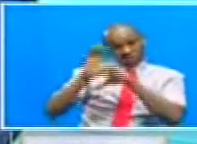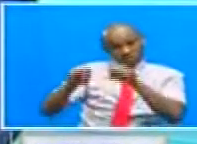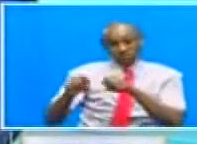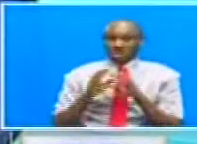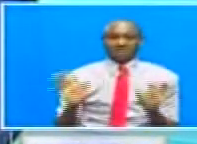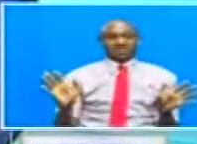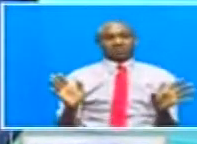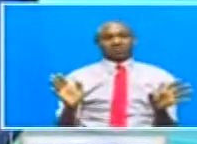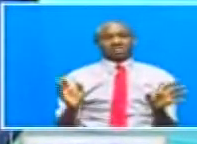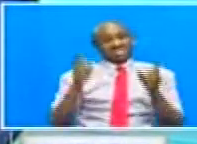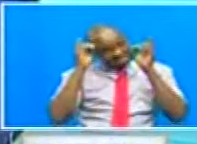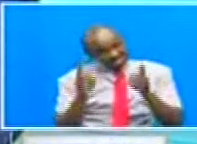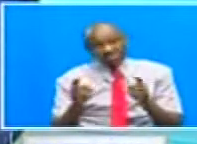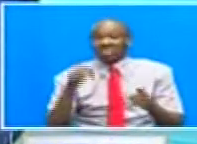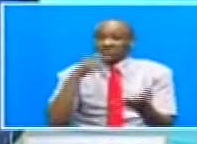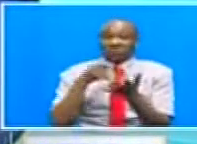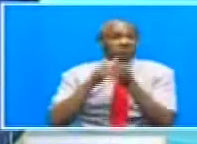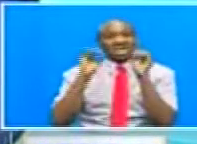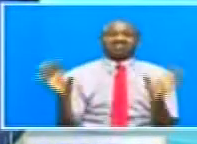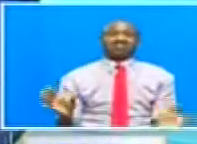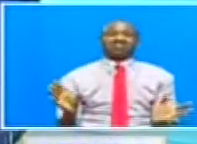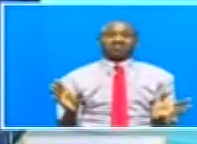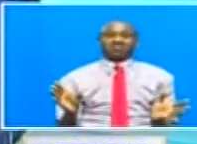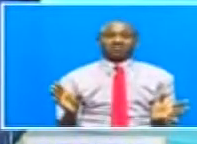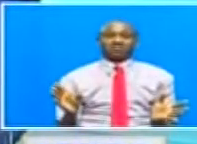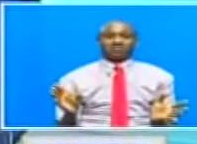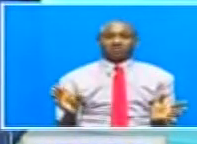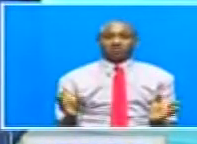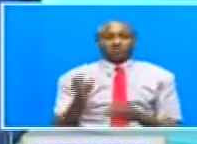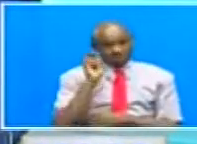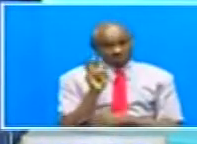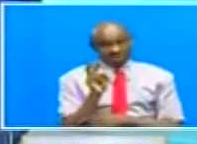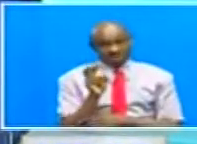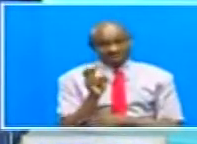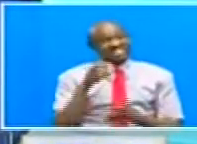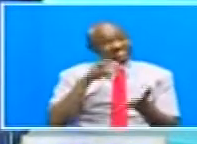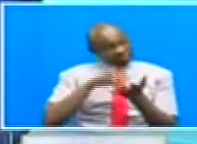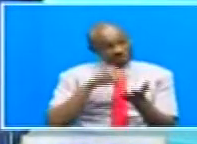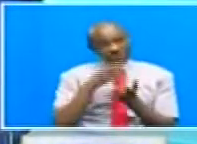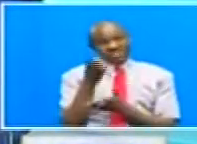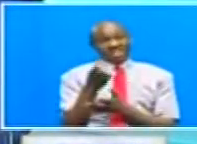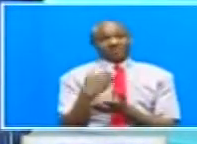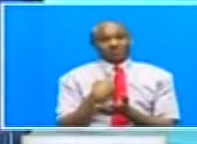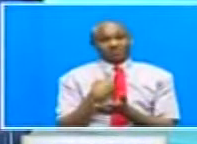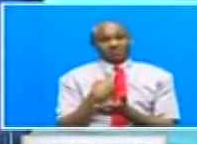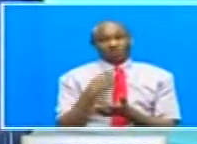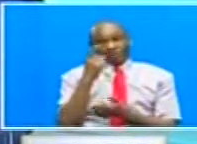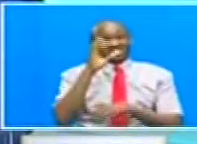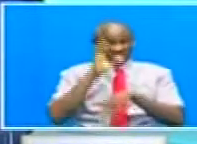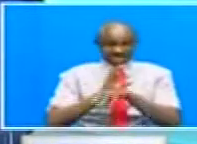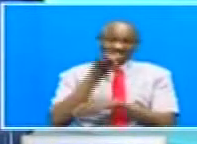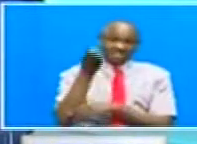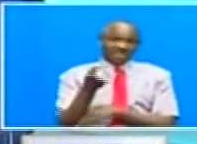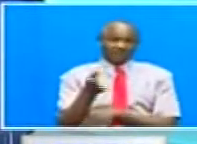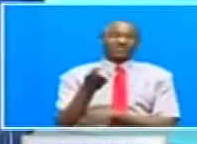making the decision, with respect to the church. Exactly. So you look at the situation I'm talking about, a certain church has been there for